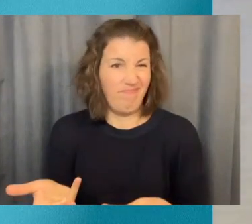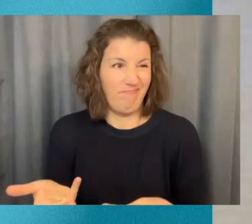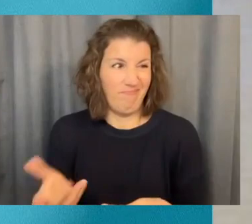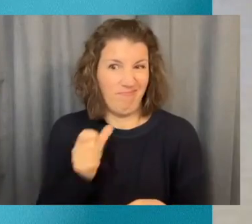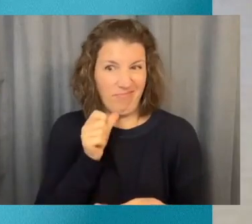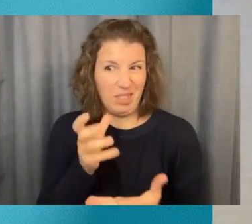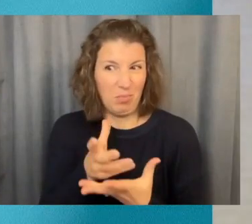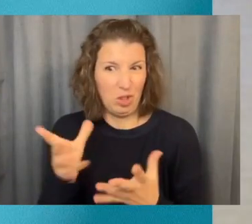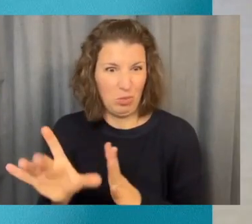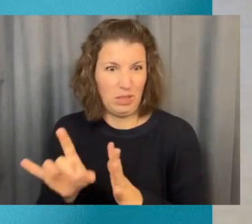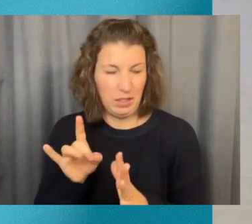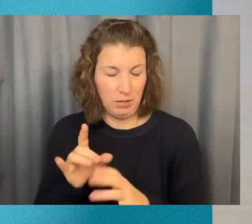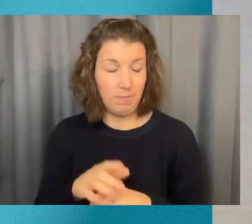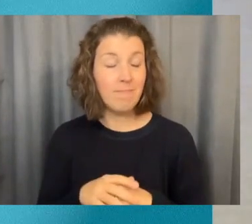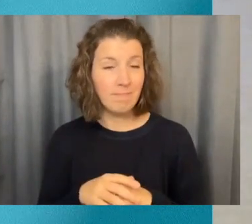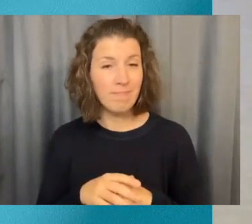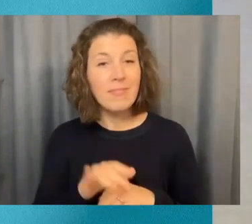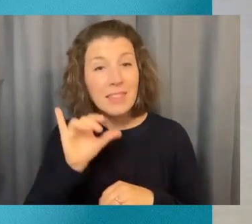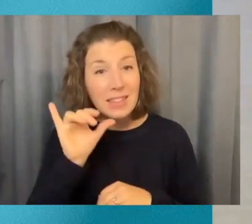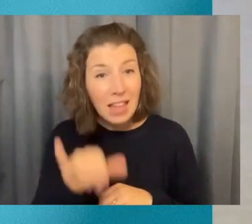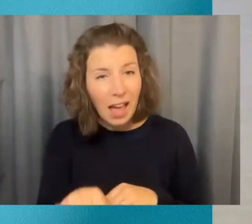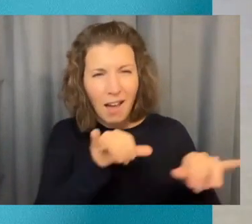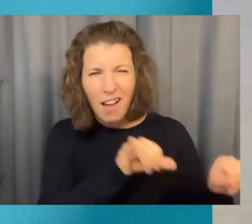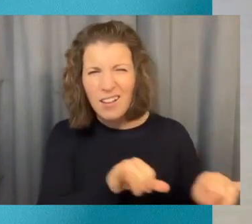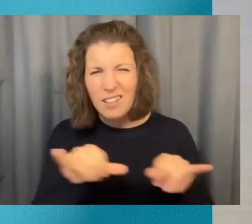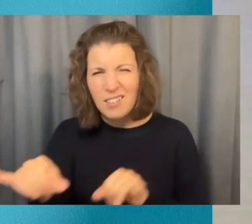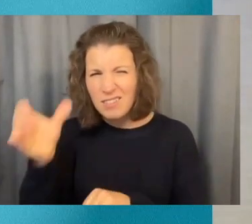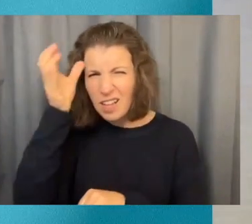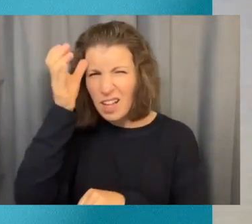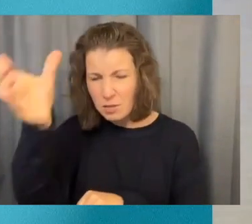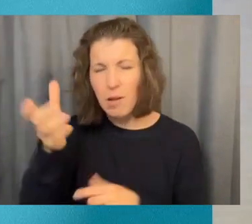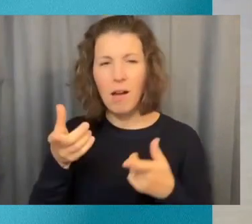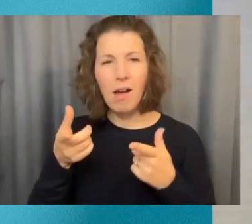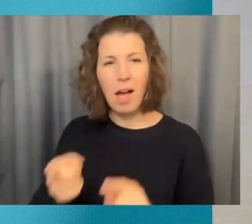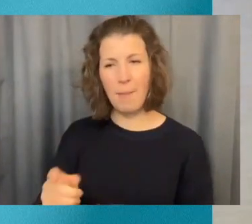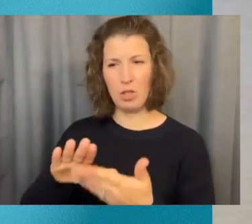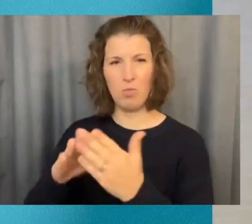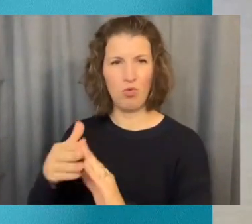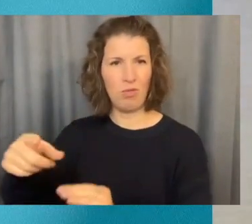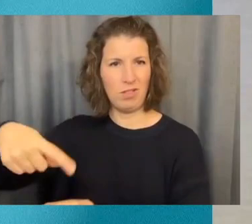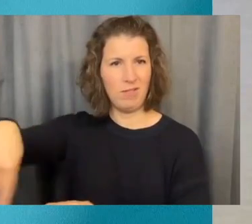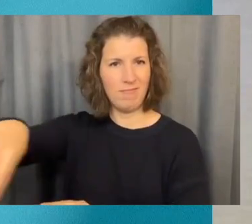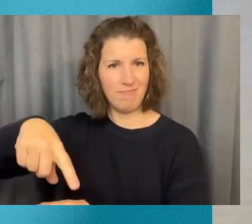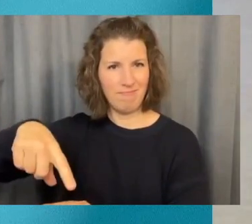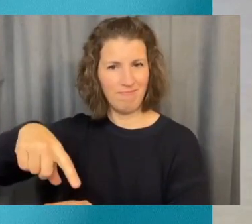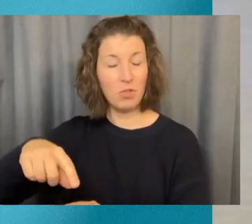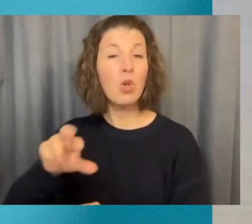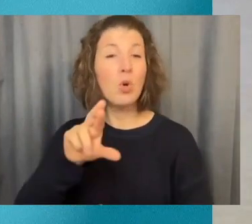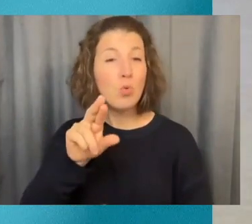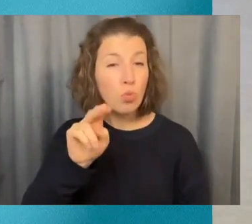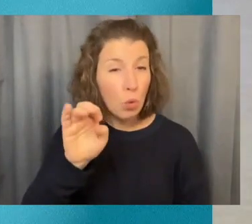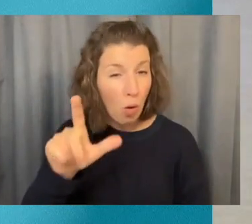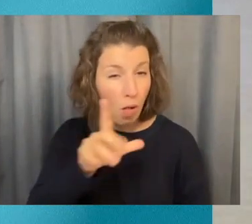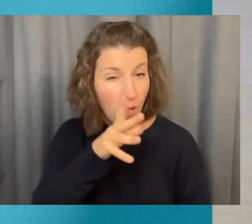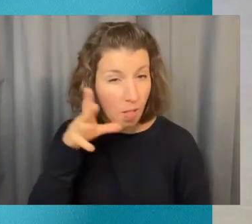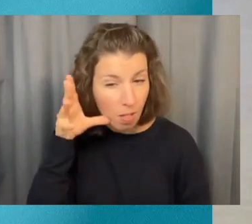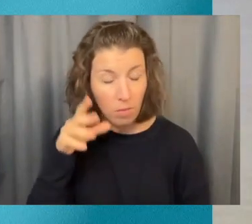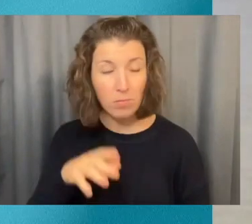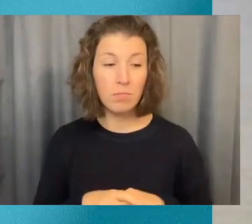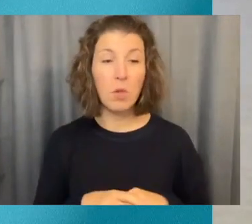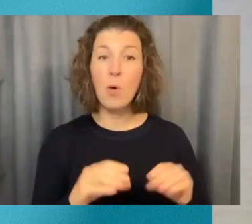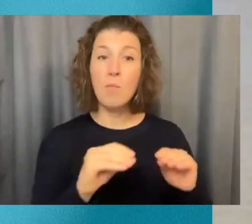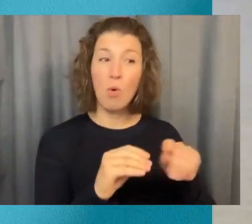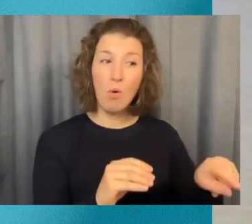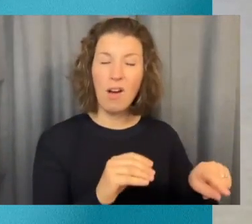That's kind of what we do with our communities, particularly our communities, rural communities, and other communities that are at risk, is